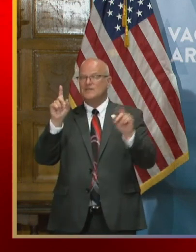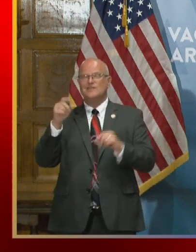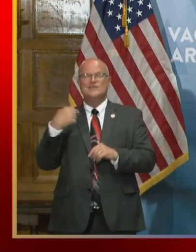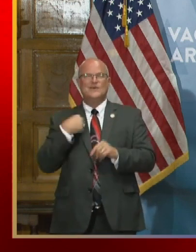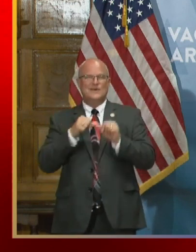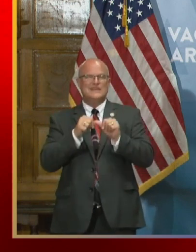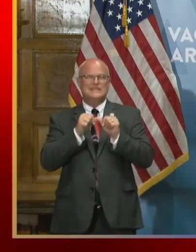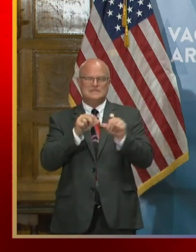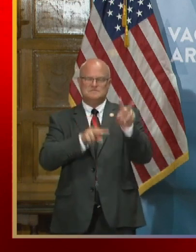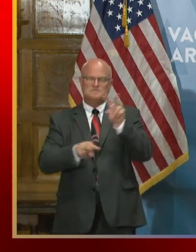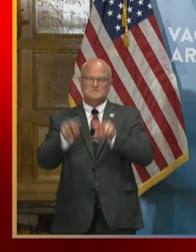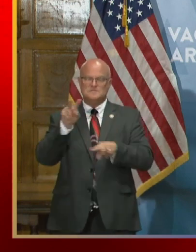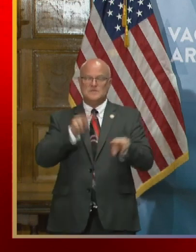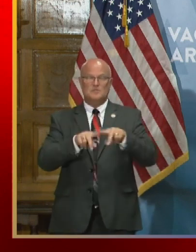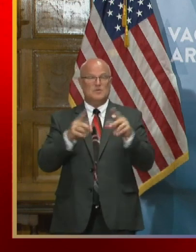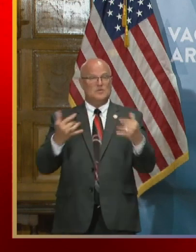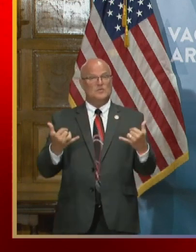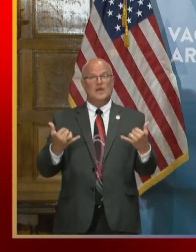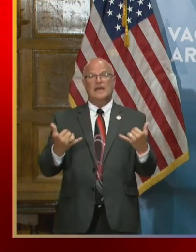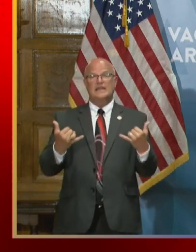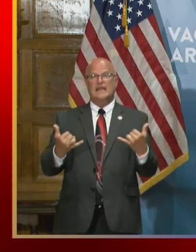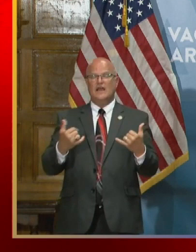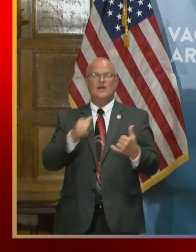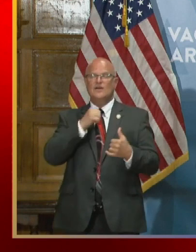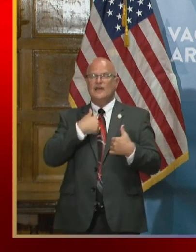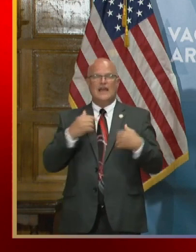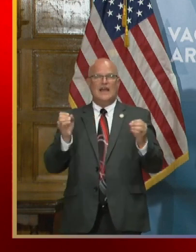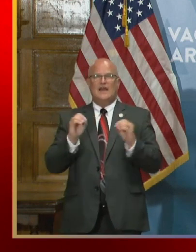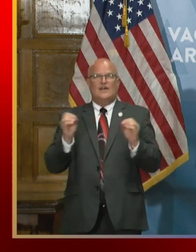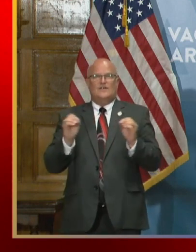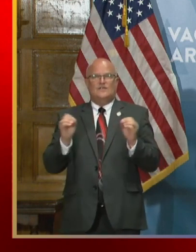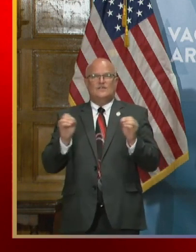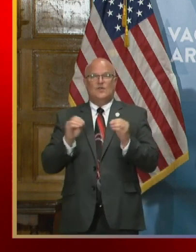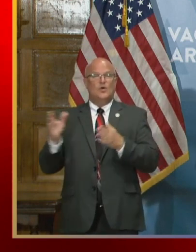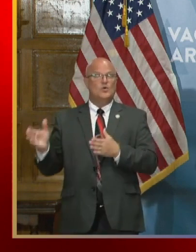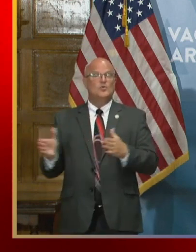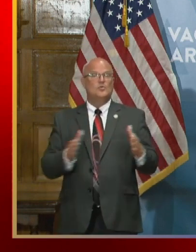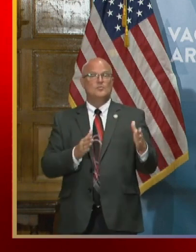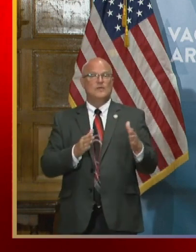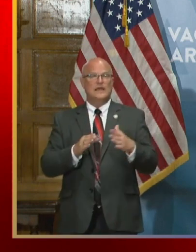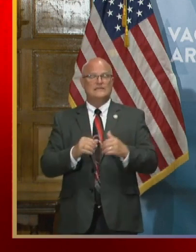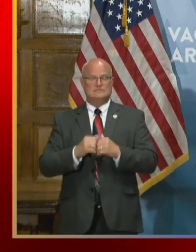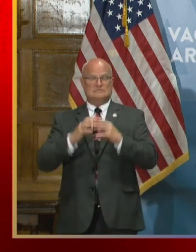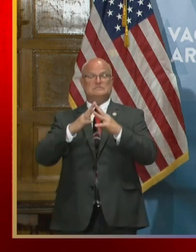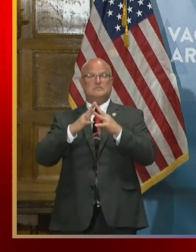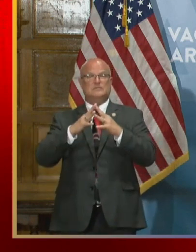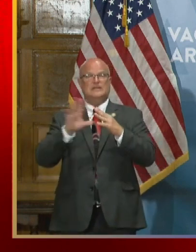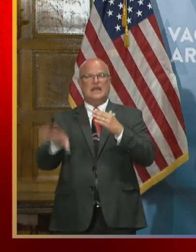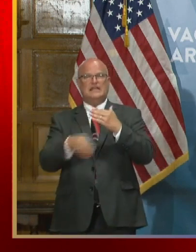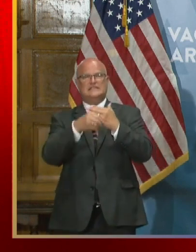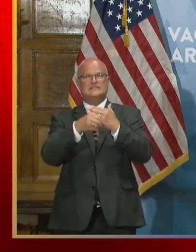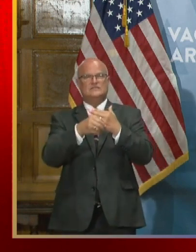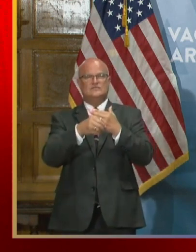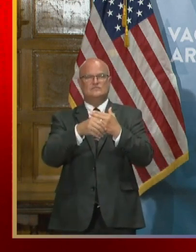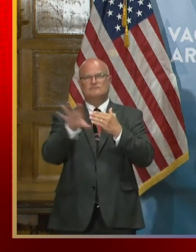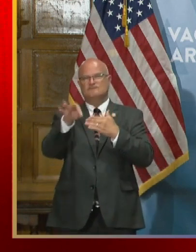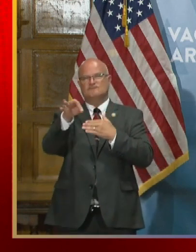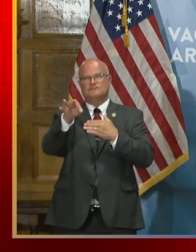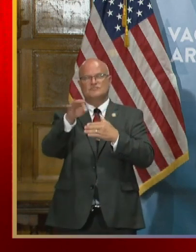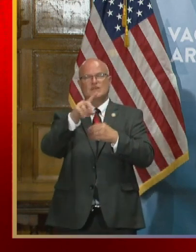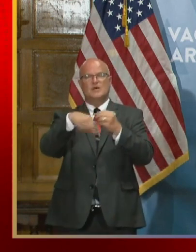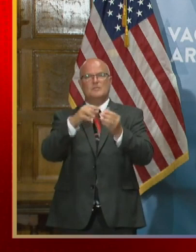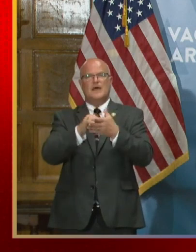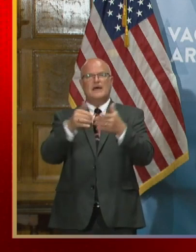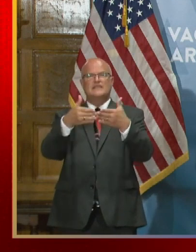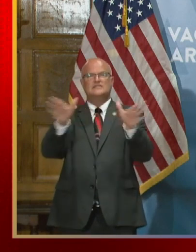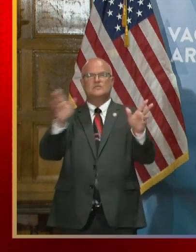so we'll continue to look at it, but at this point we have no plan to implement additional incentives in reference